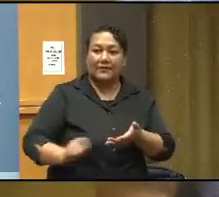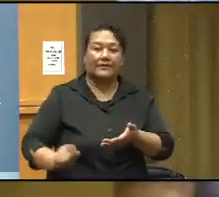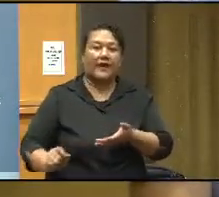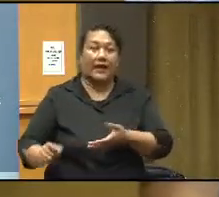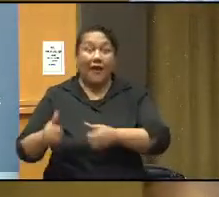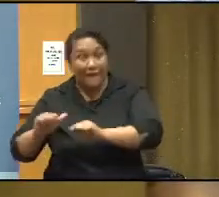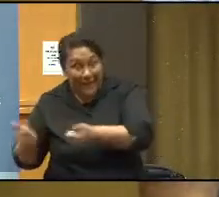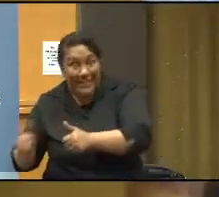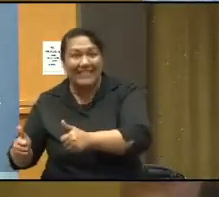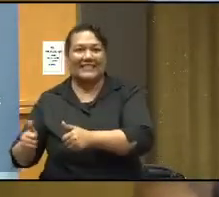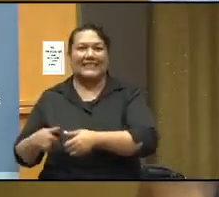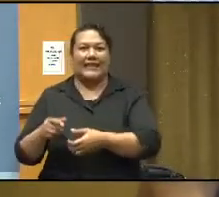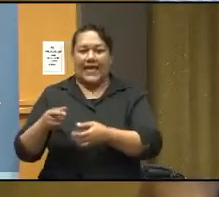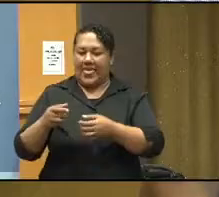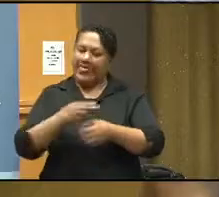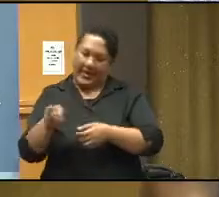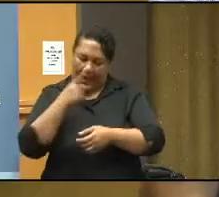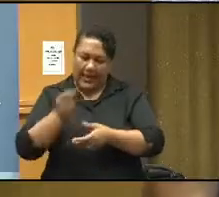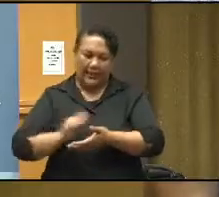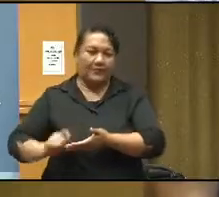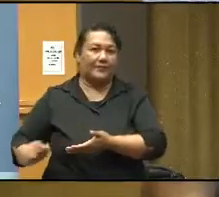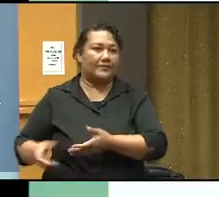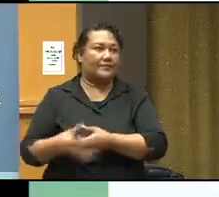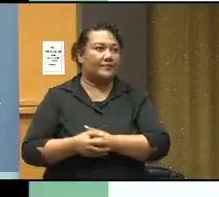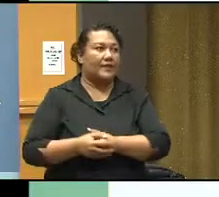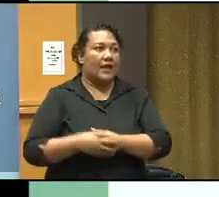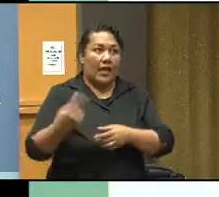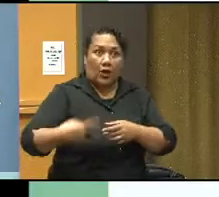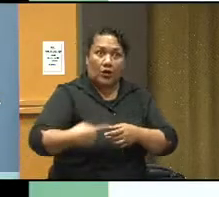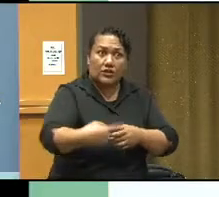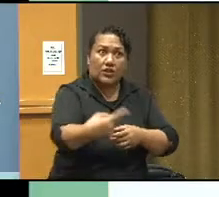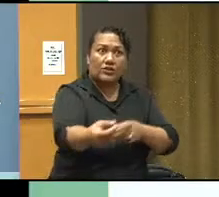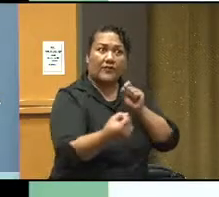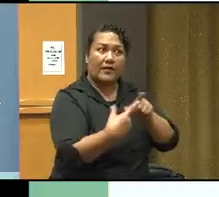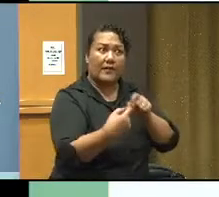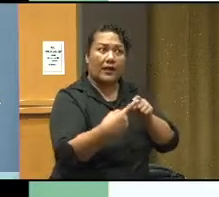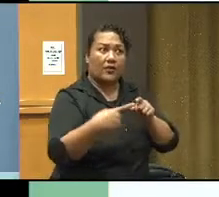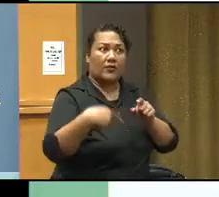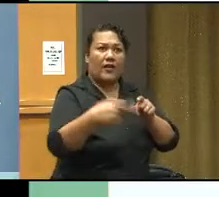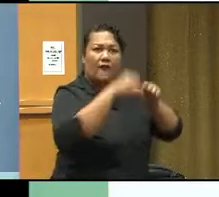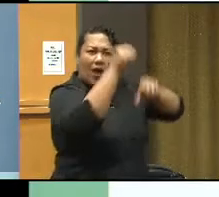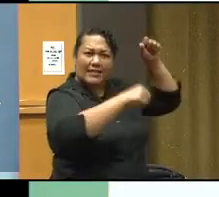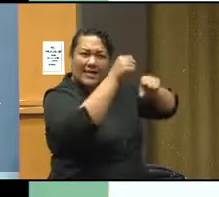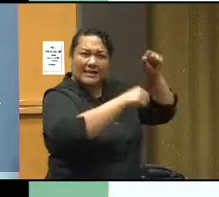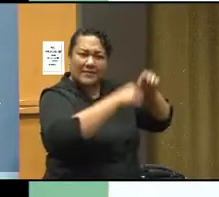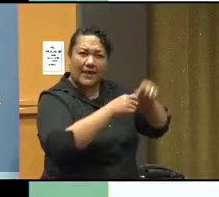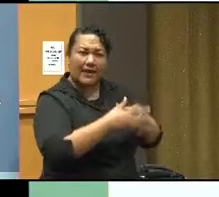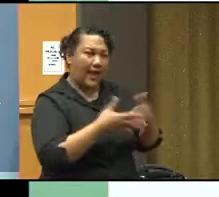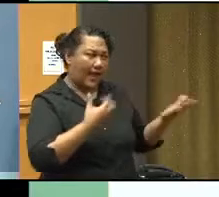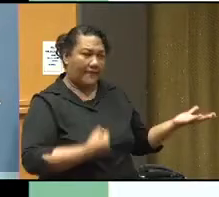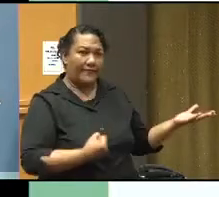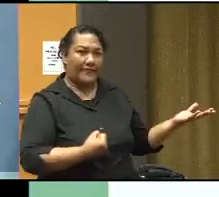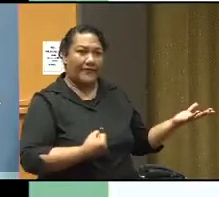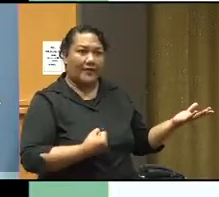participation also is a form of continuous feedback. It's a formative assessment process I have. So